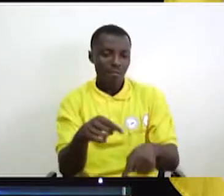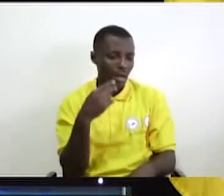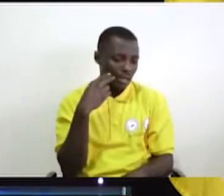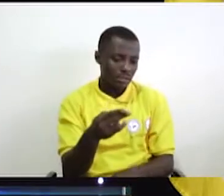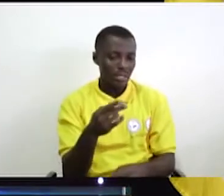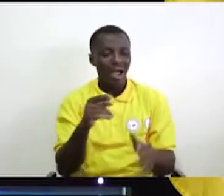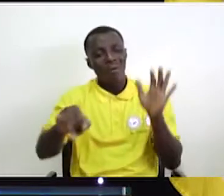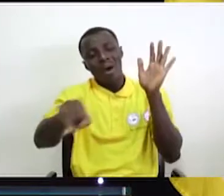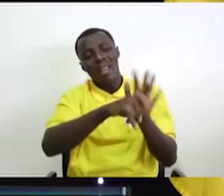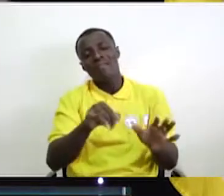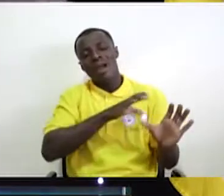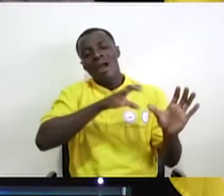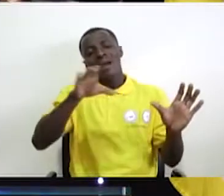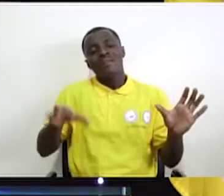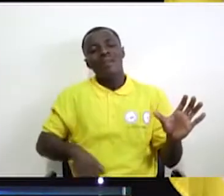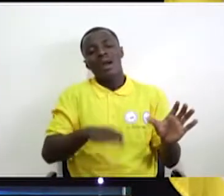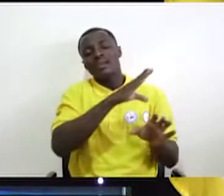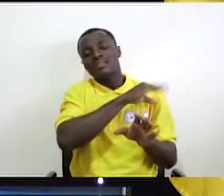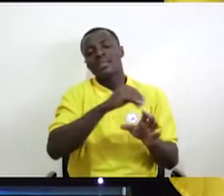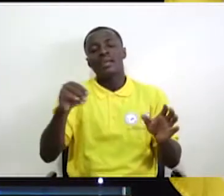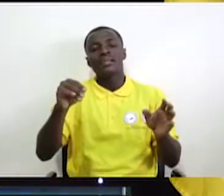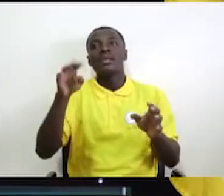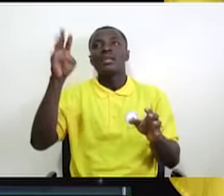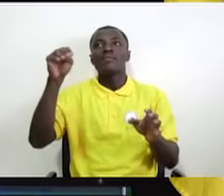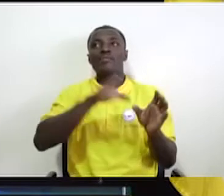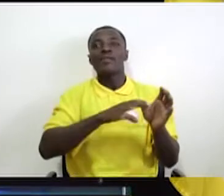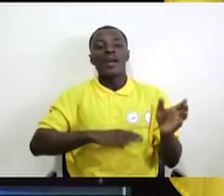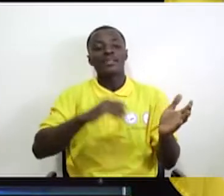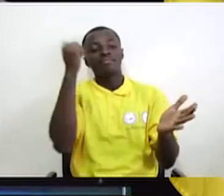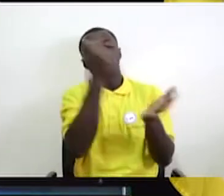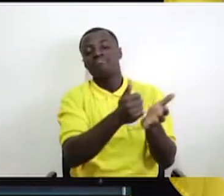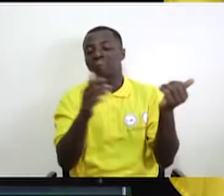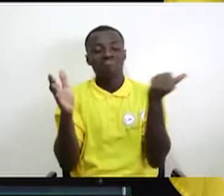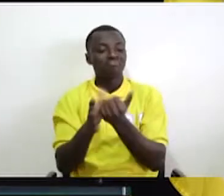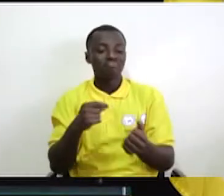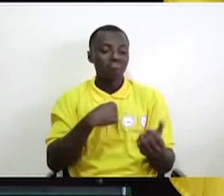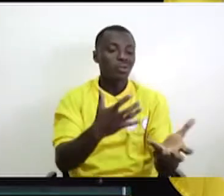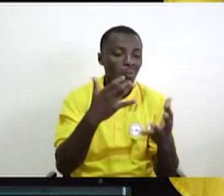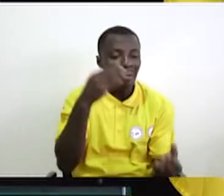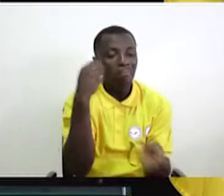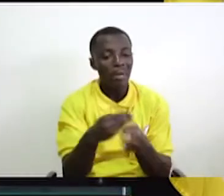and him crucified. Not food, not money, not praises.